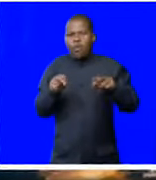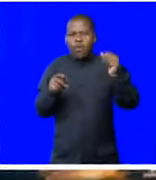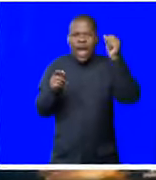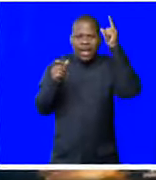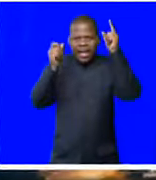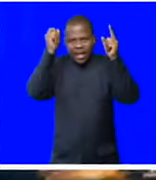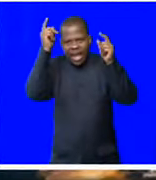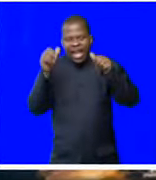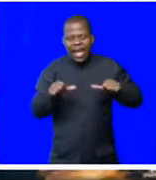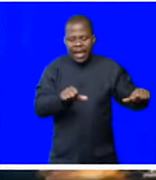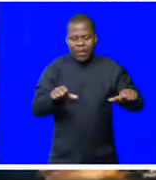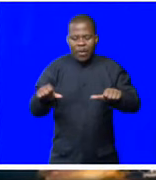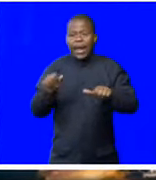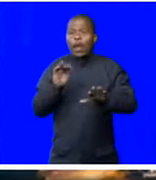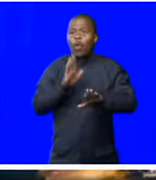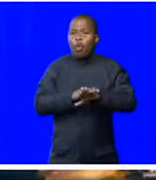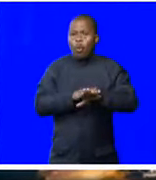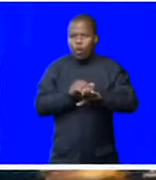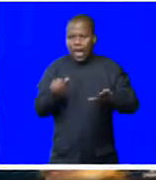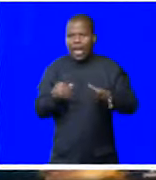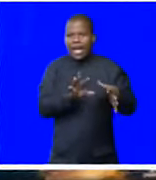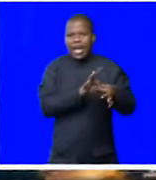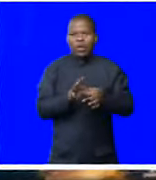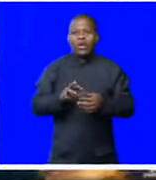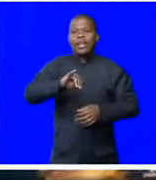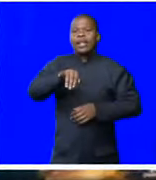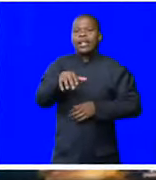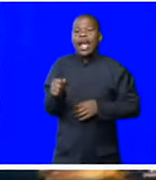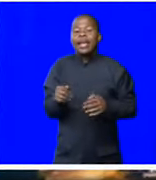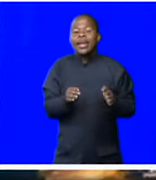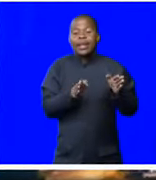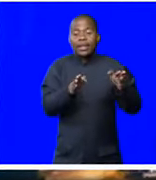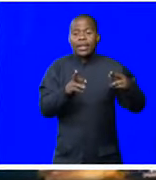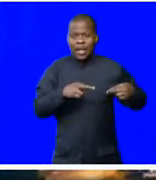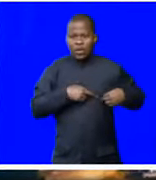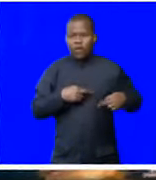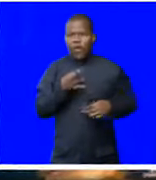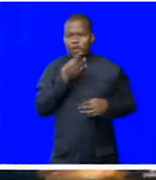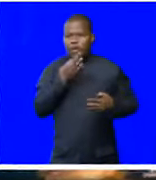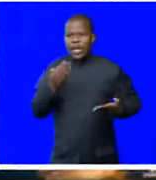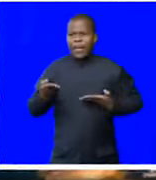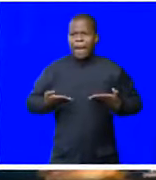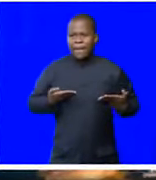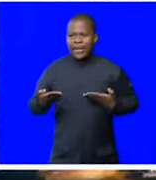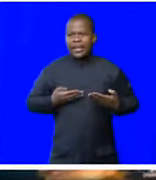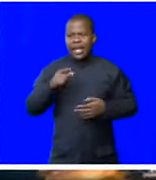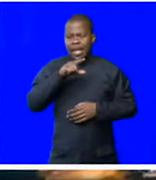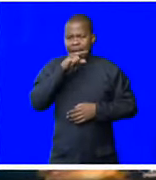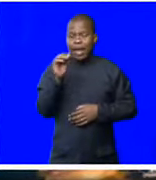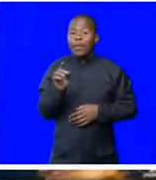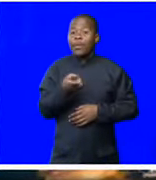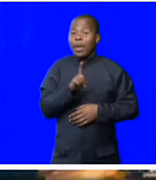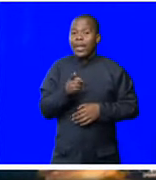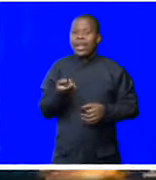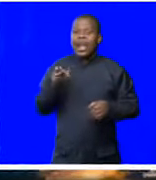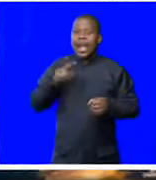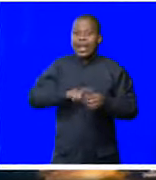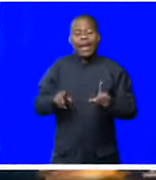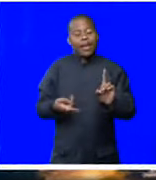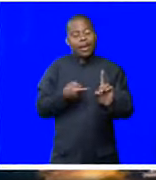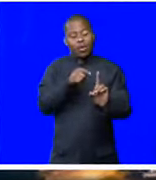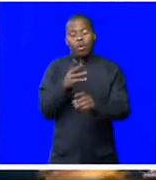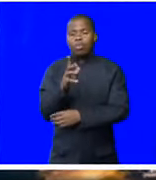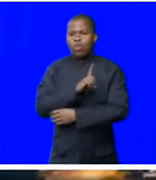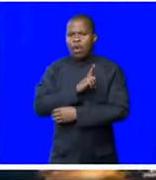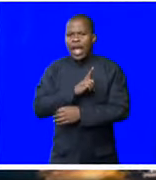is the lack of innovation and access to finance. Dlamini has been speaking during a 6-day workshop for out-of-school youth at the